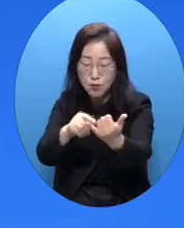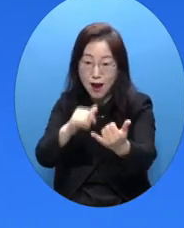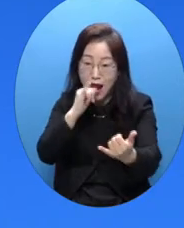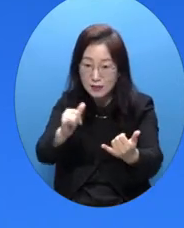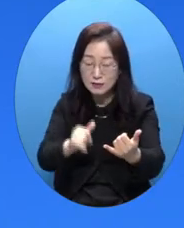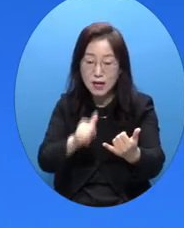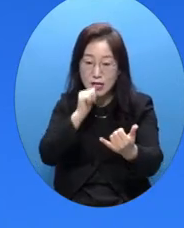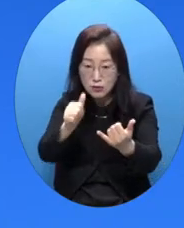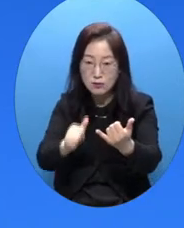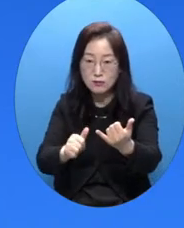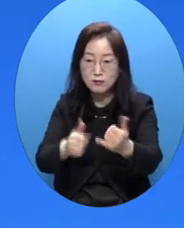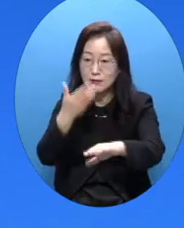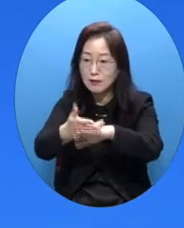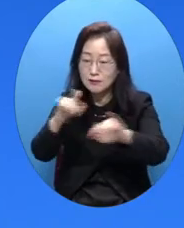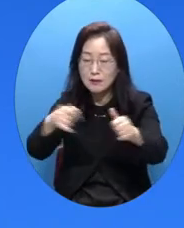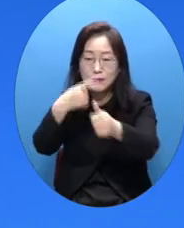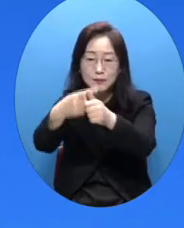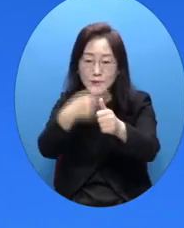revenge